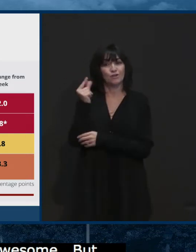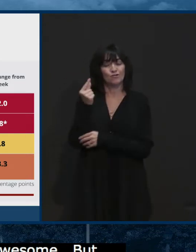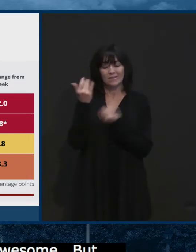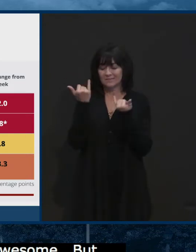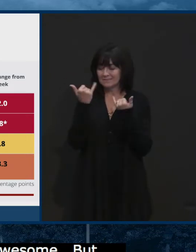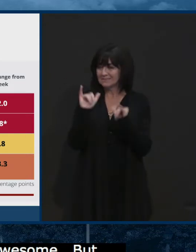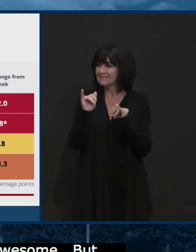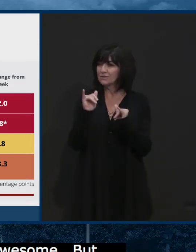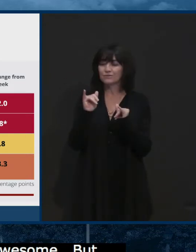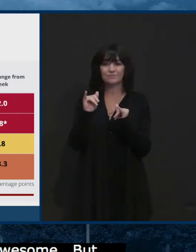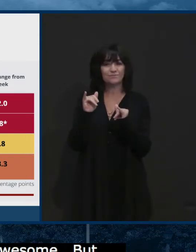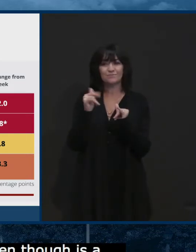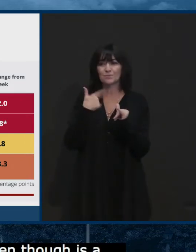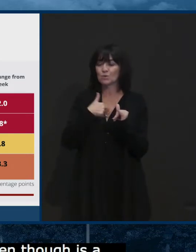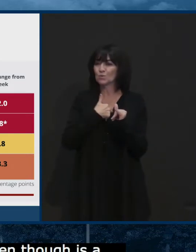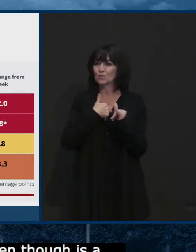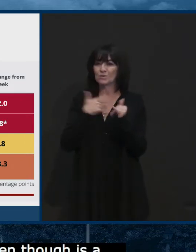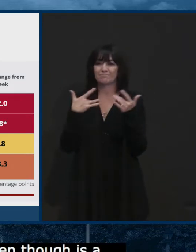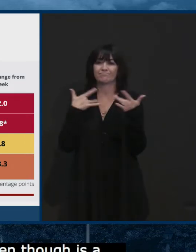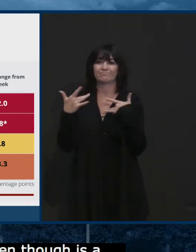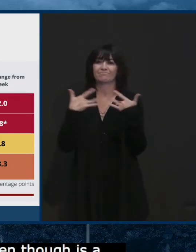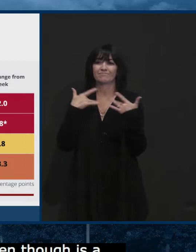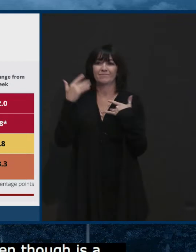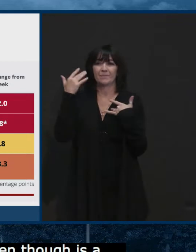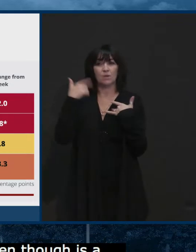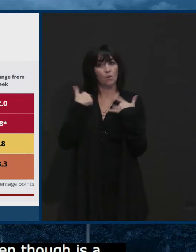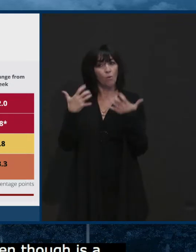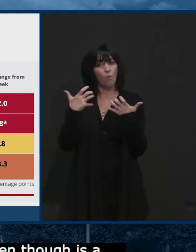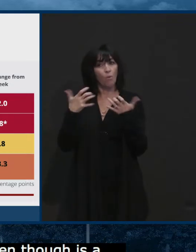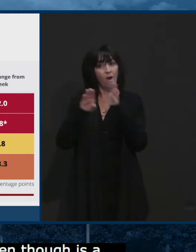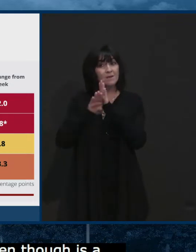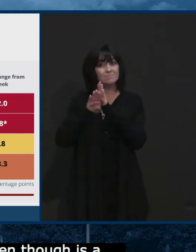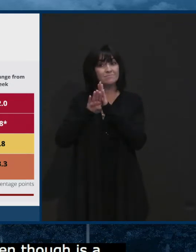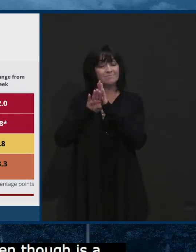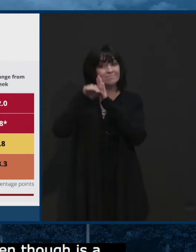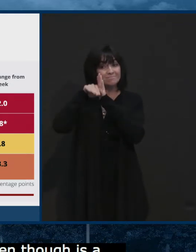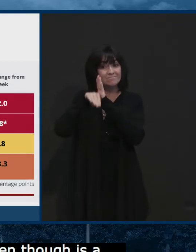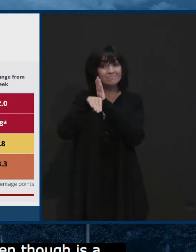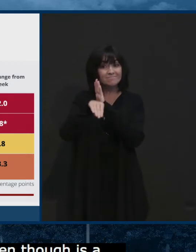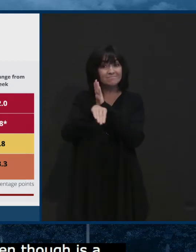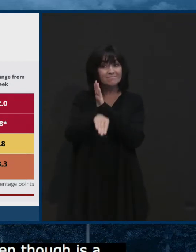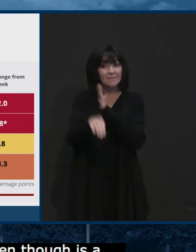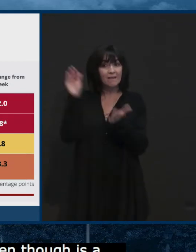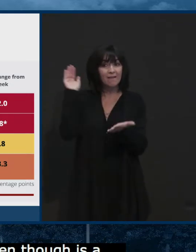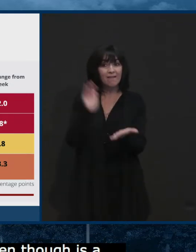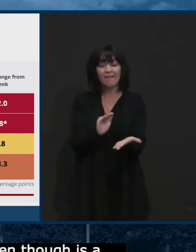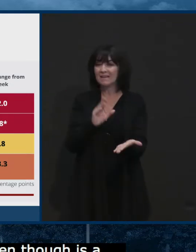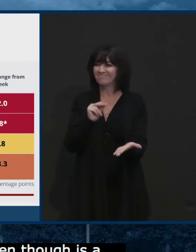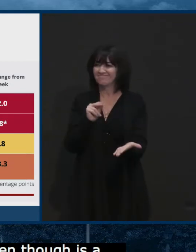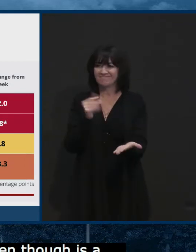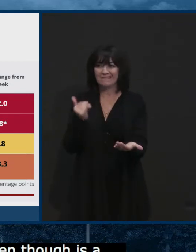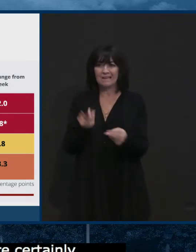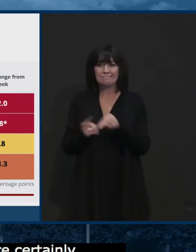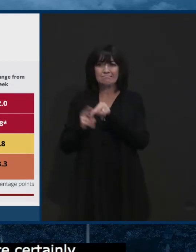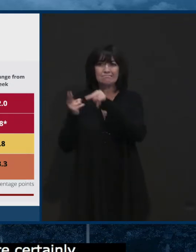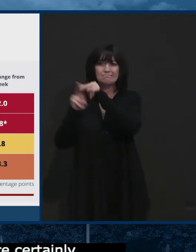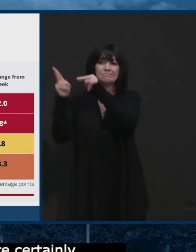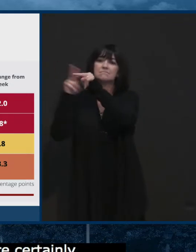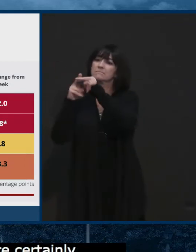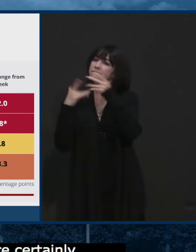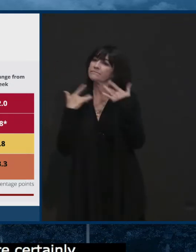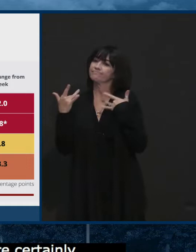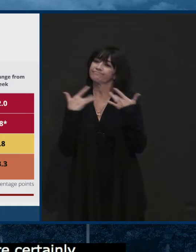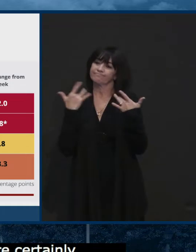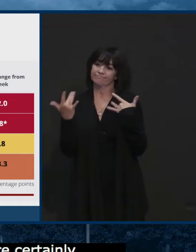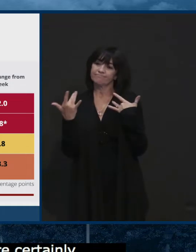wrong direction. So we're certainly keeping a really close eye on this, but also really